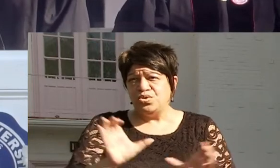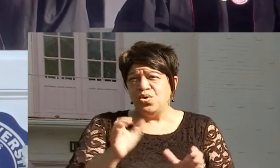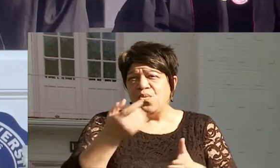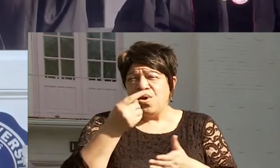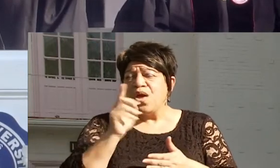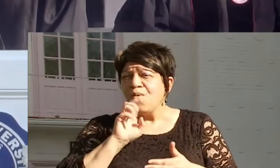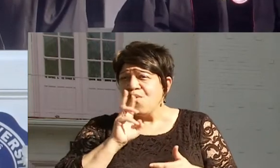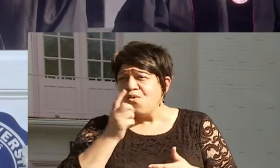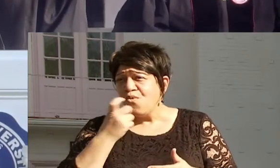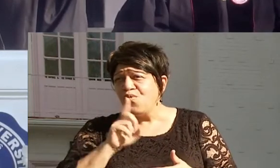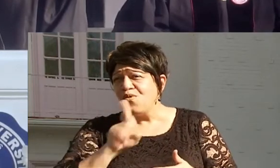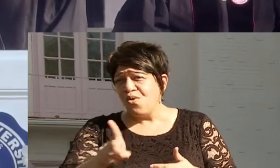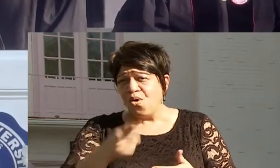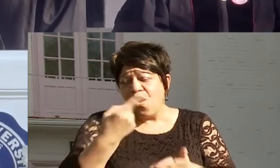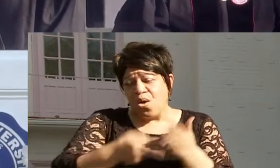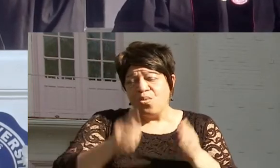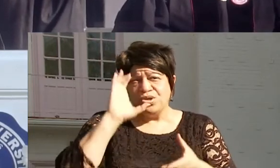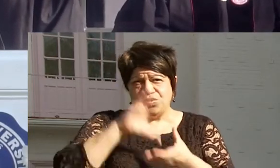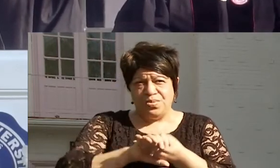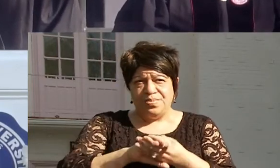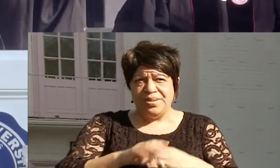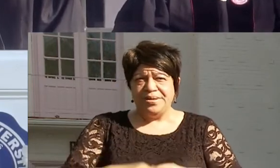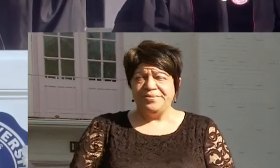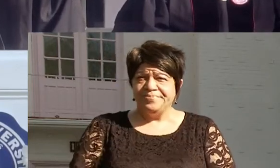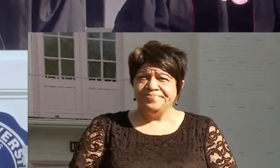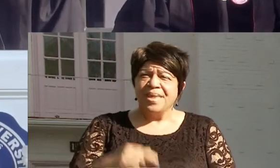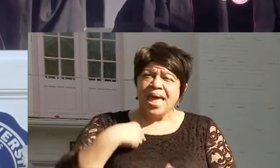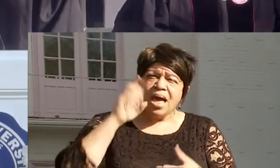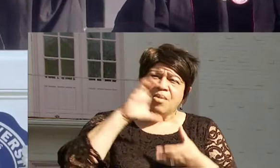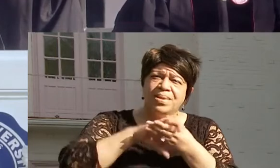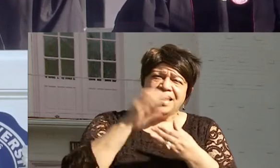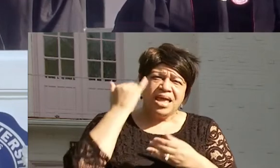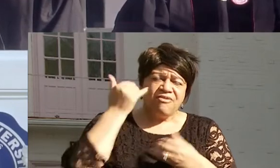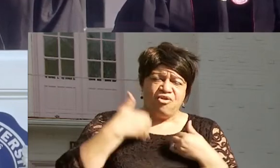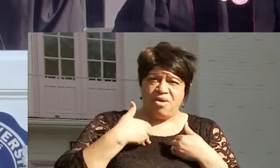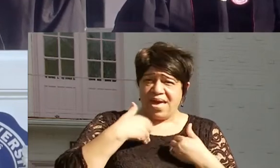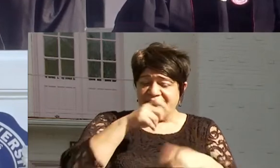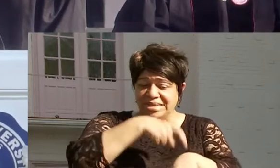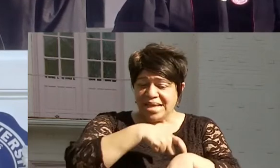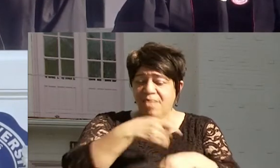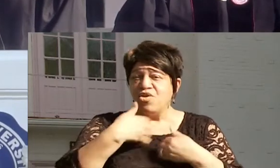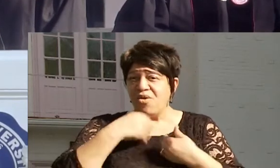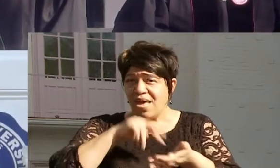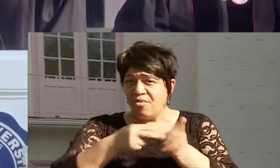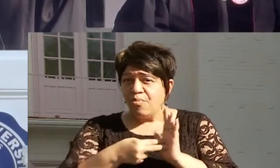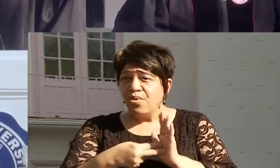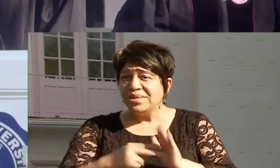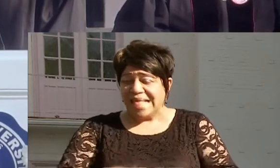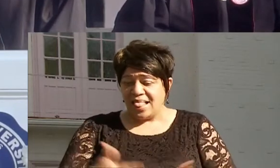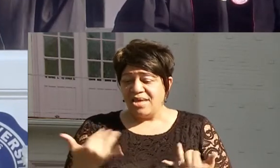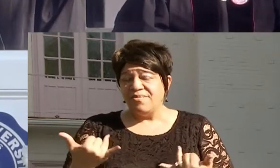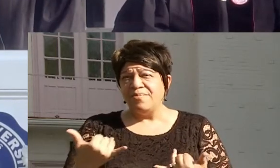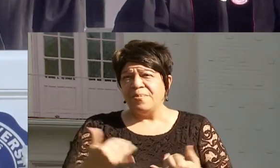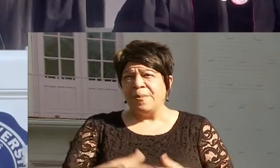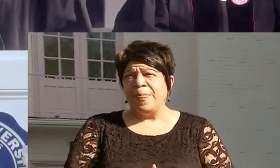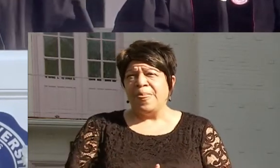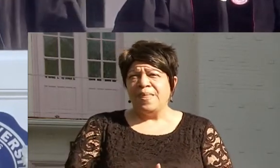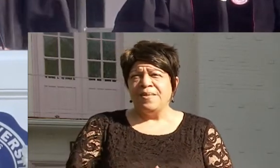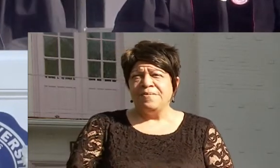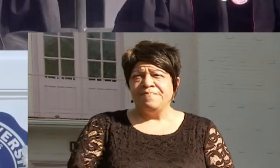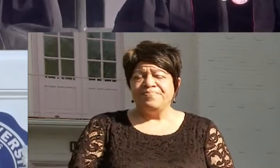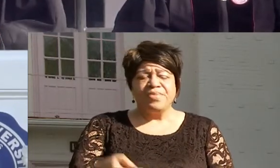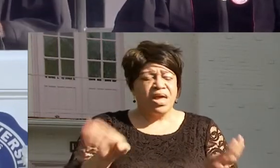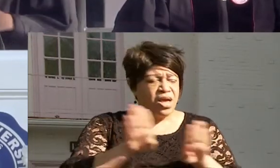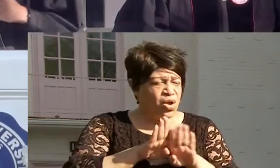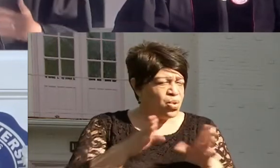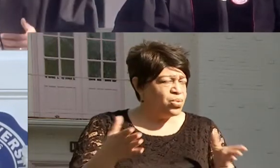believe. I'm of the ilk that if you have time, you have purpose. Live in that. In closing,